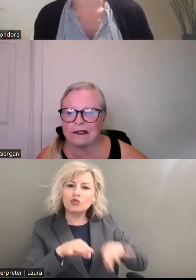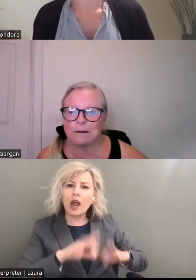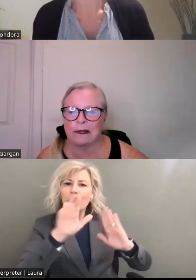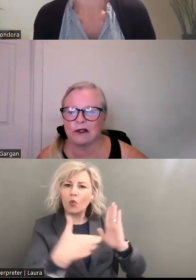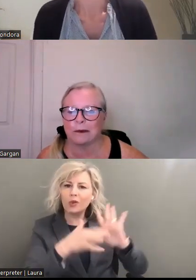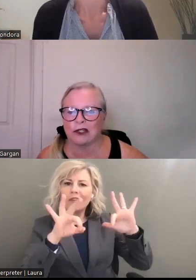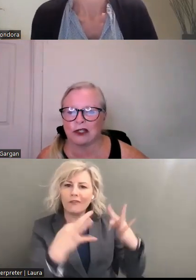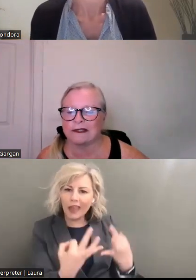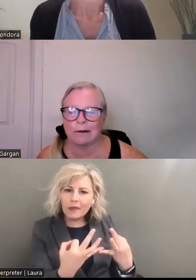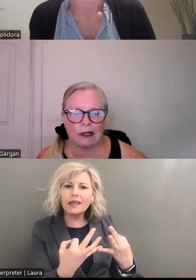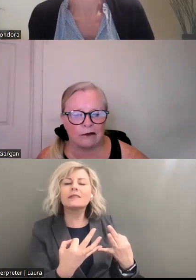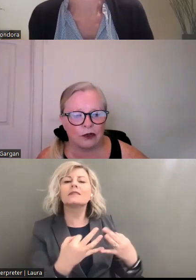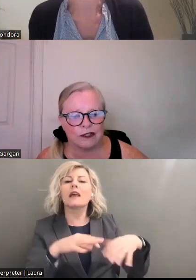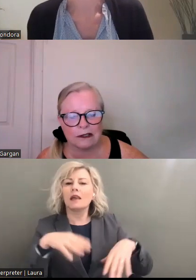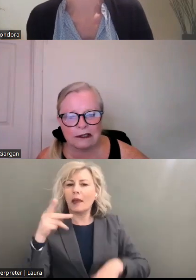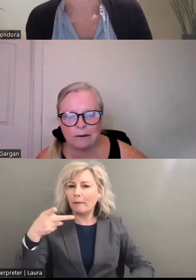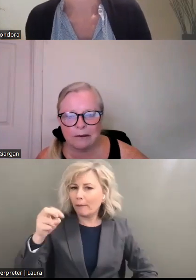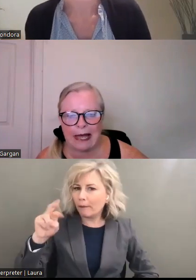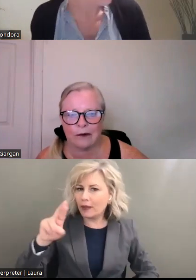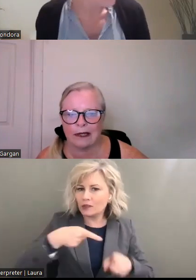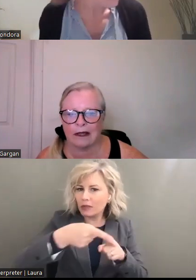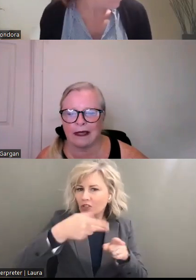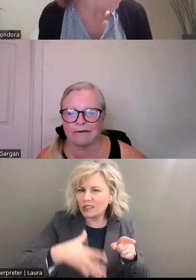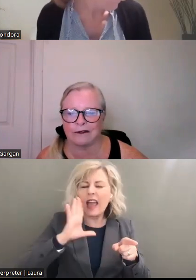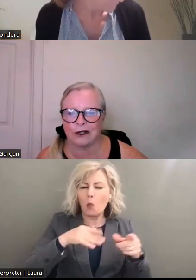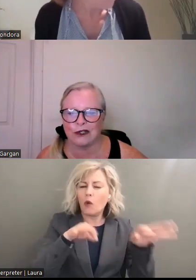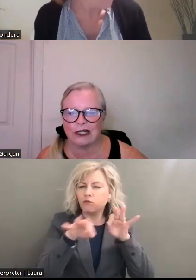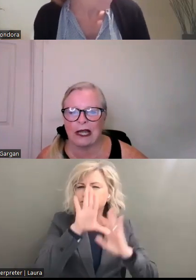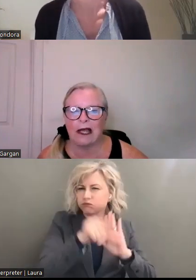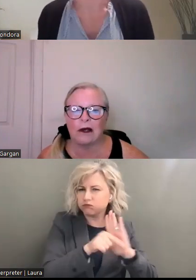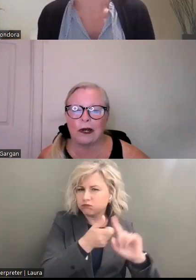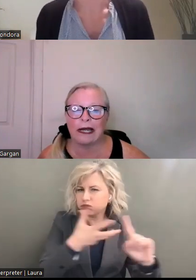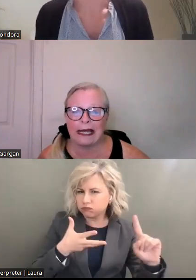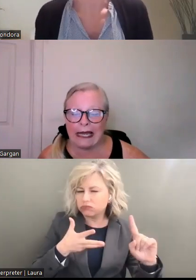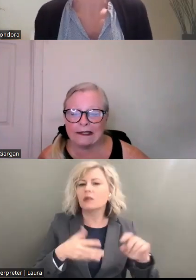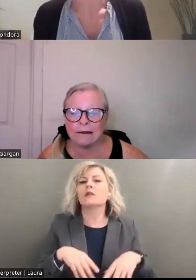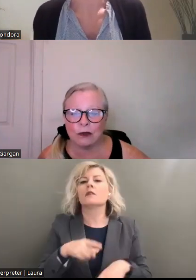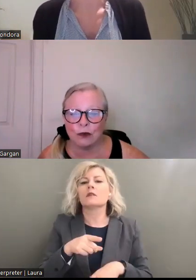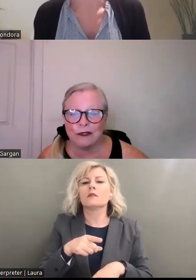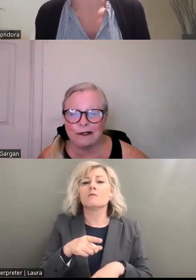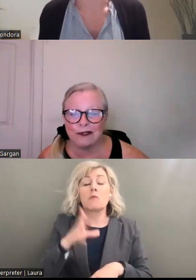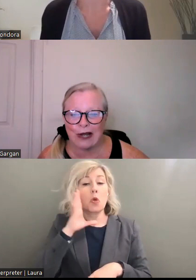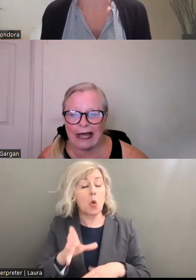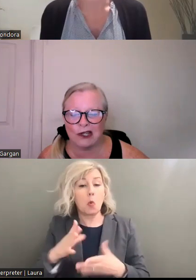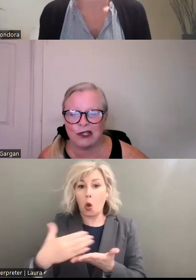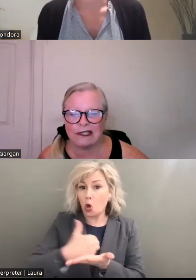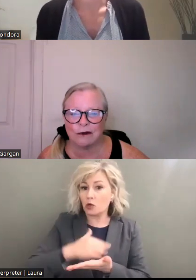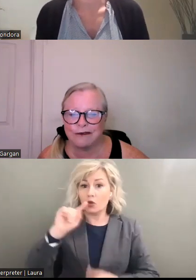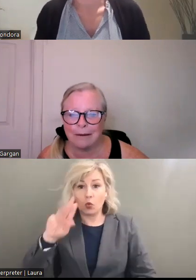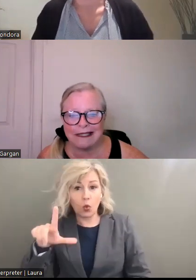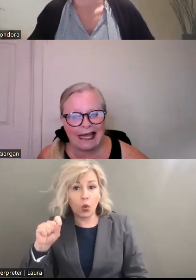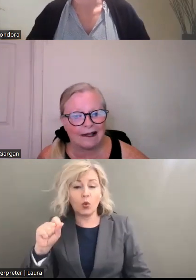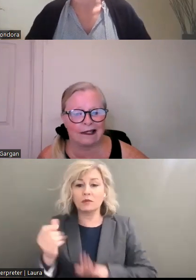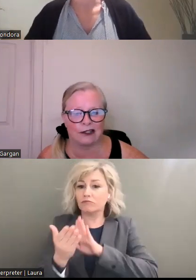and family peer specialists. I'm going to give you just a little bit of background on that first. We're going to gain some tools and strategies